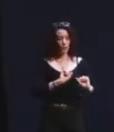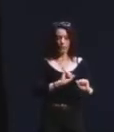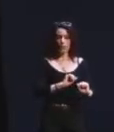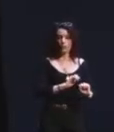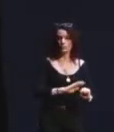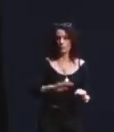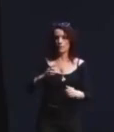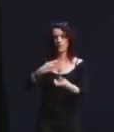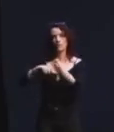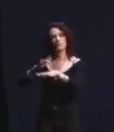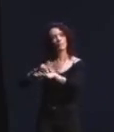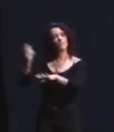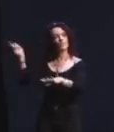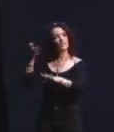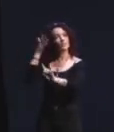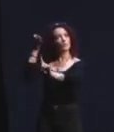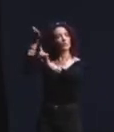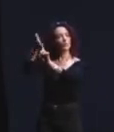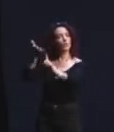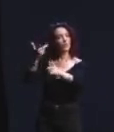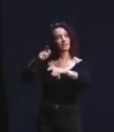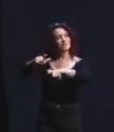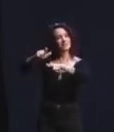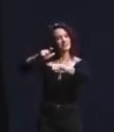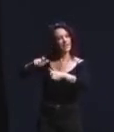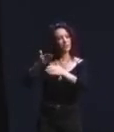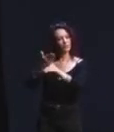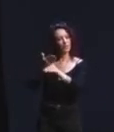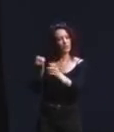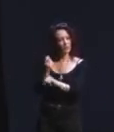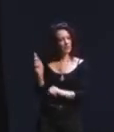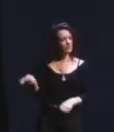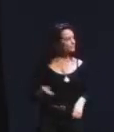have professional aspirations, sustain a career doing that.